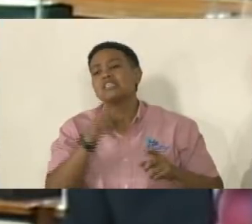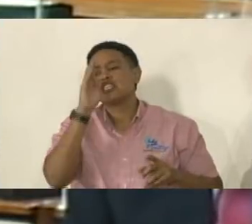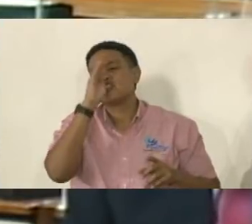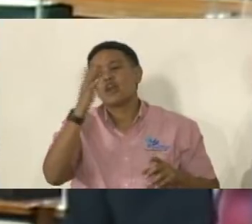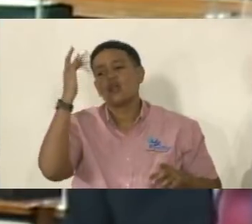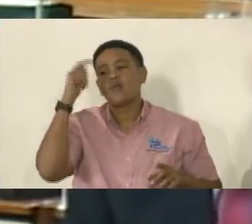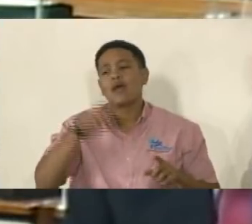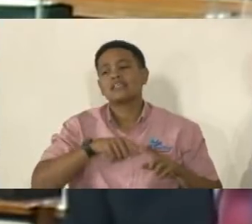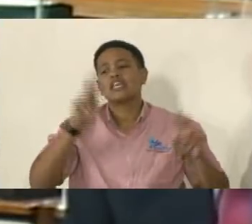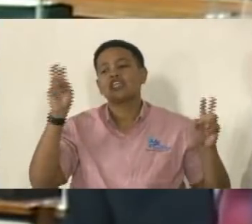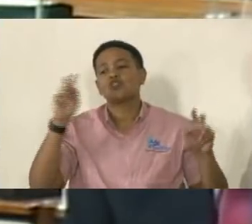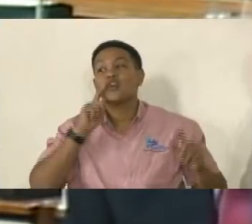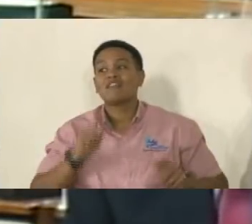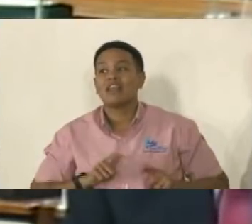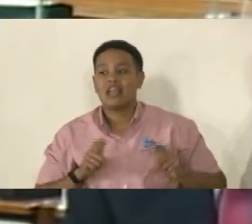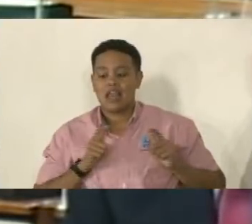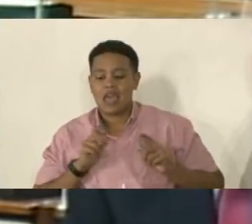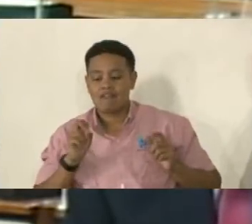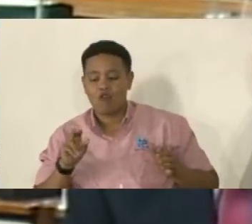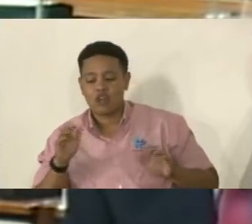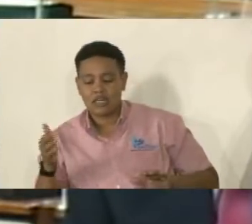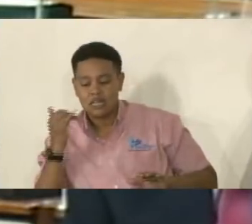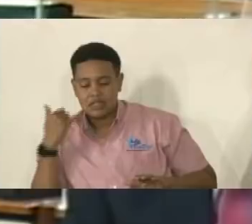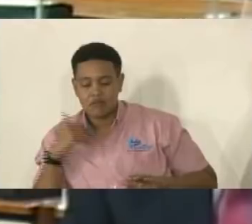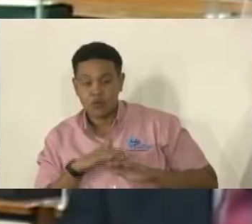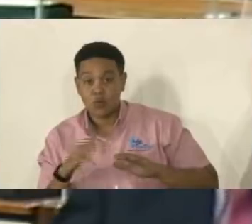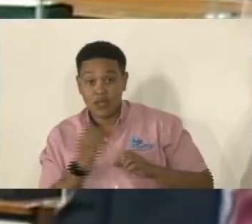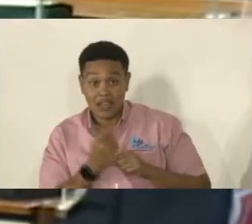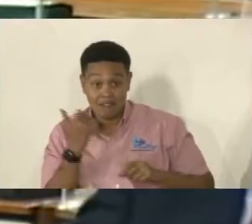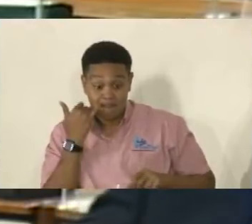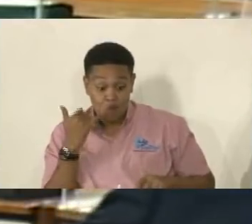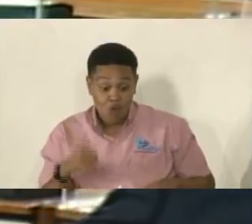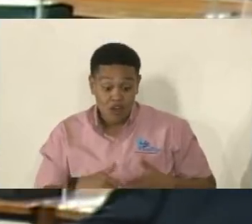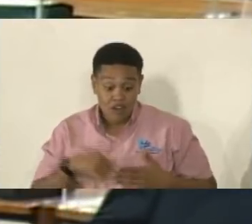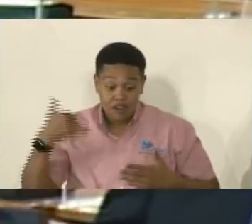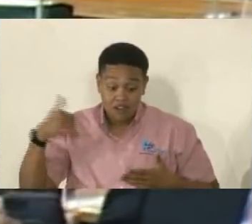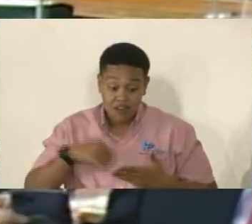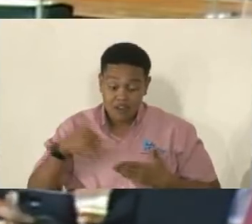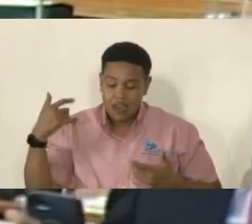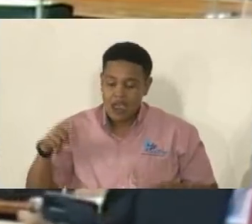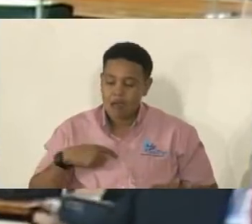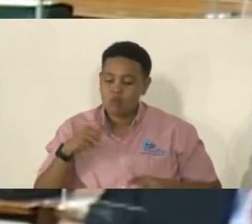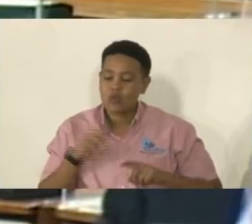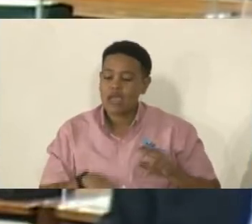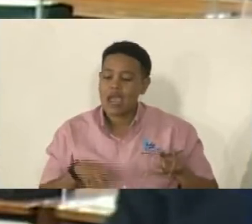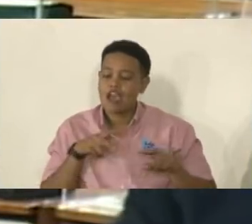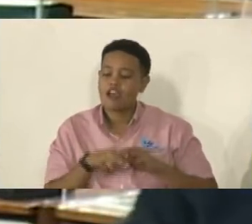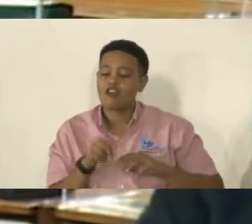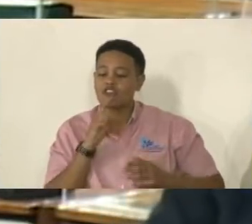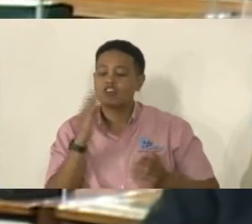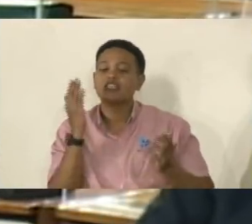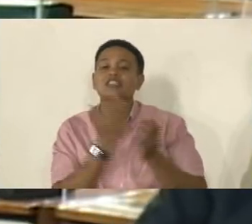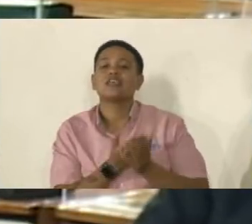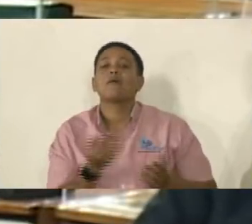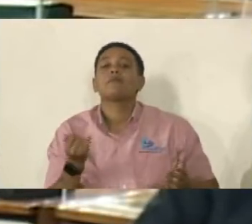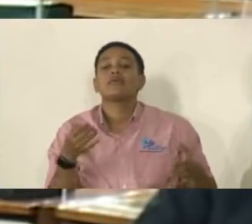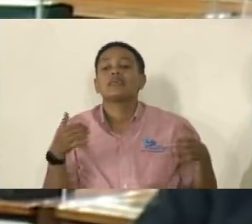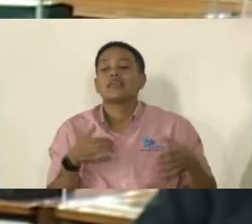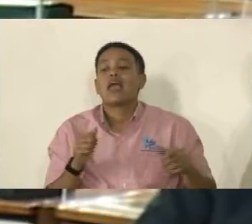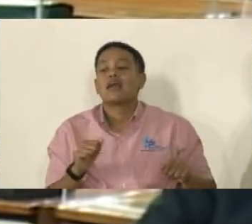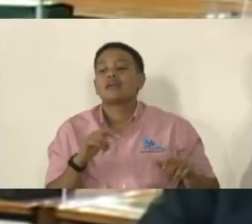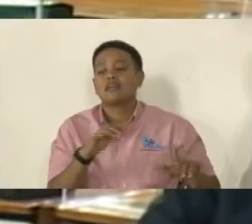it is a matter of life and death. If we do not get the phones out, we cannot curtail and stop the running of gangs behind our